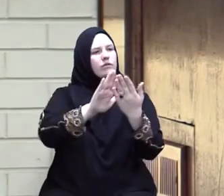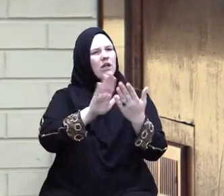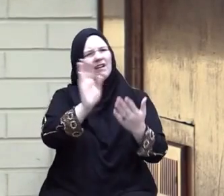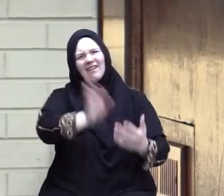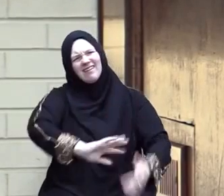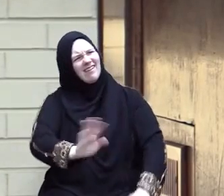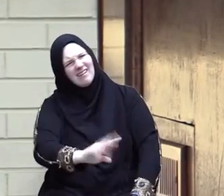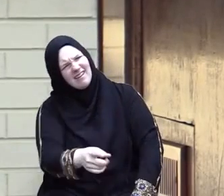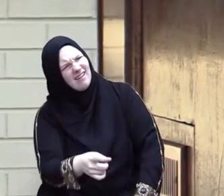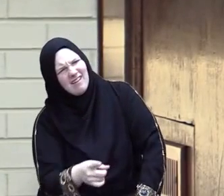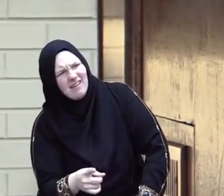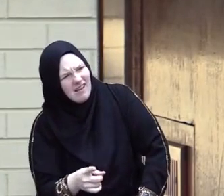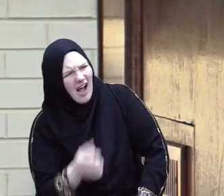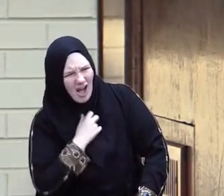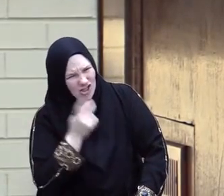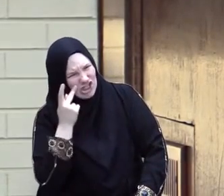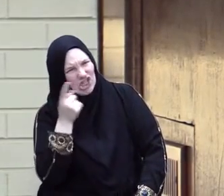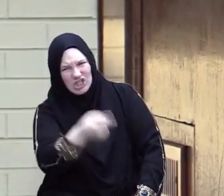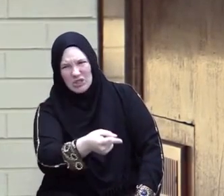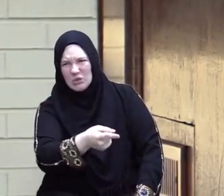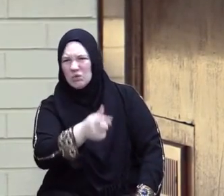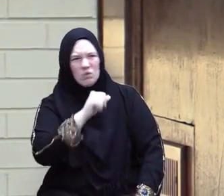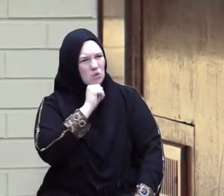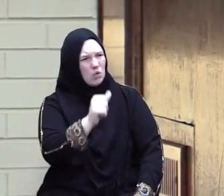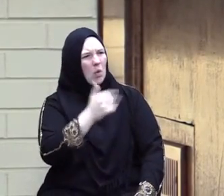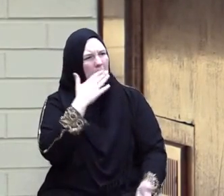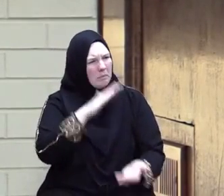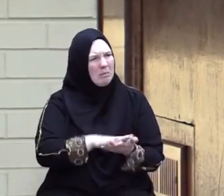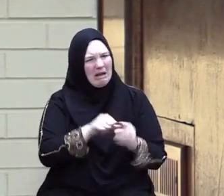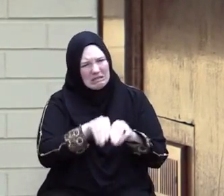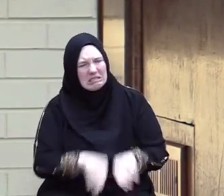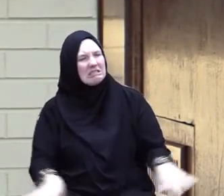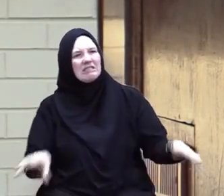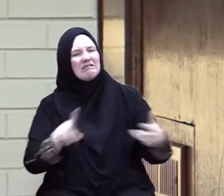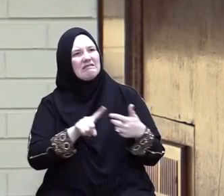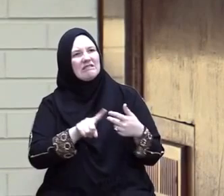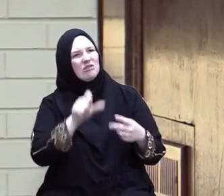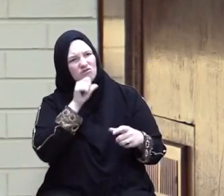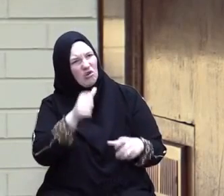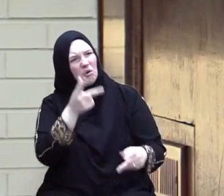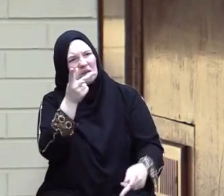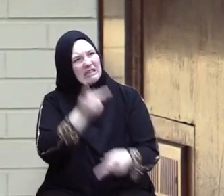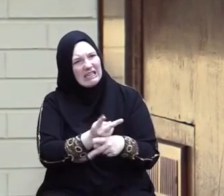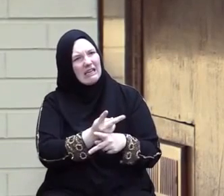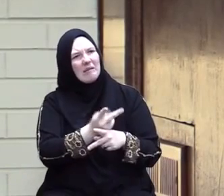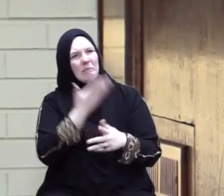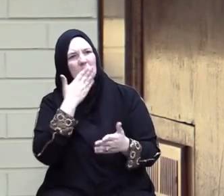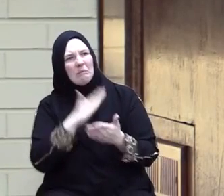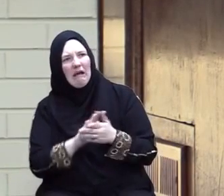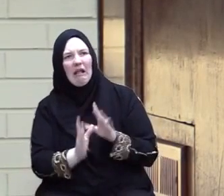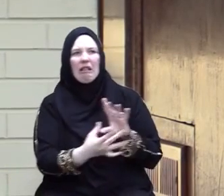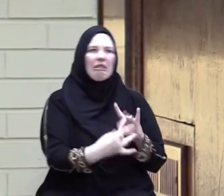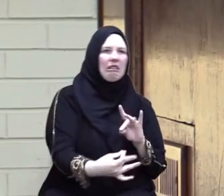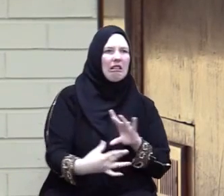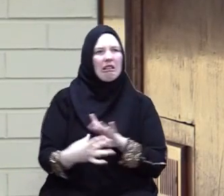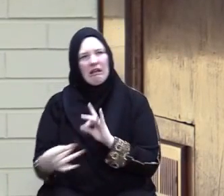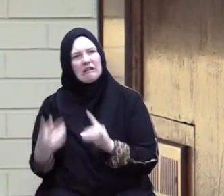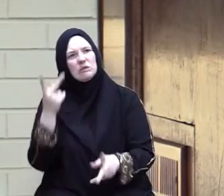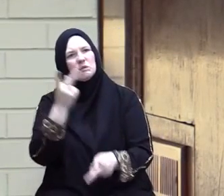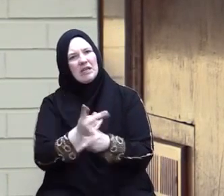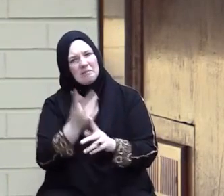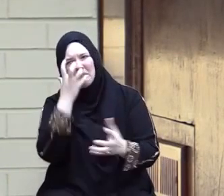not instigate wars, do not entice people to fight each other and keep the bloodshed going on. Because